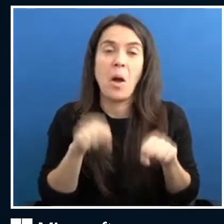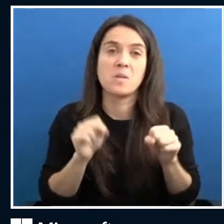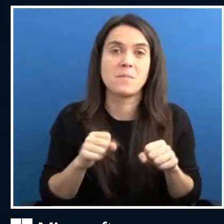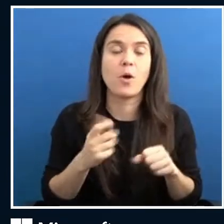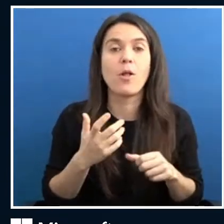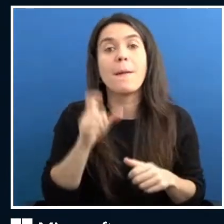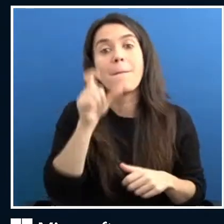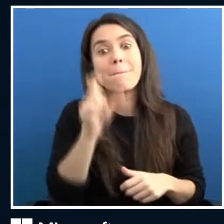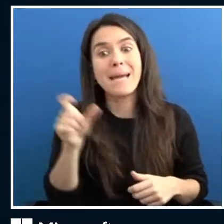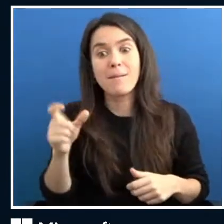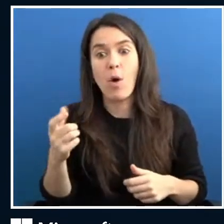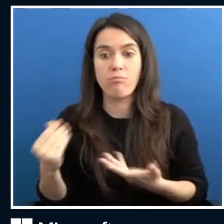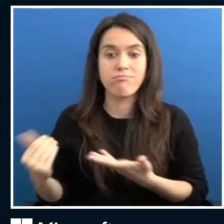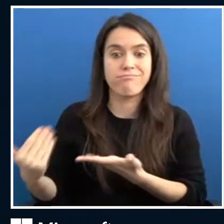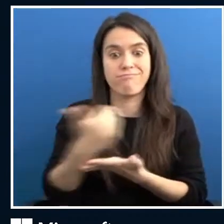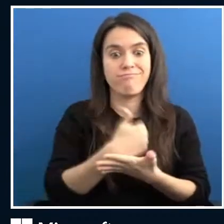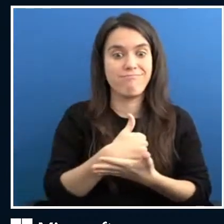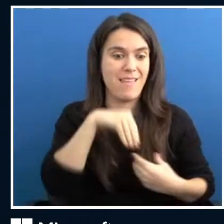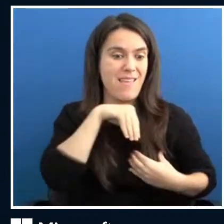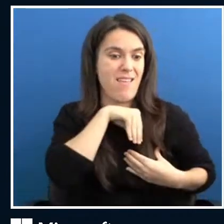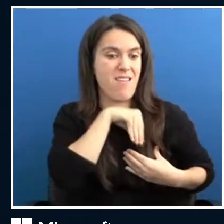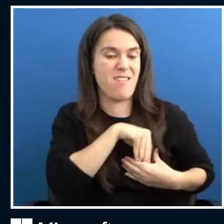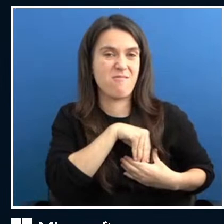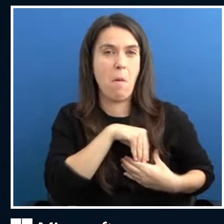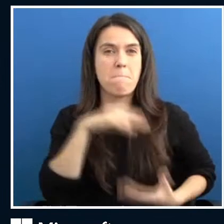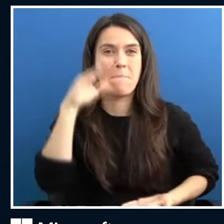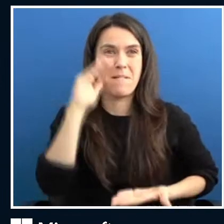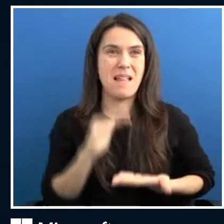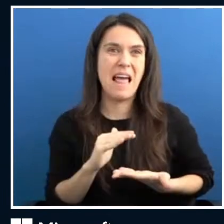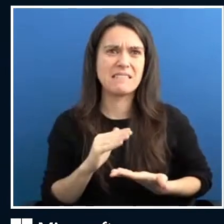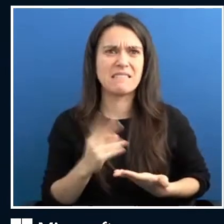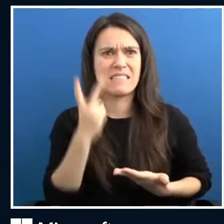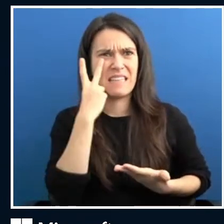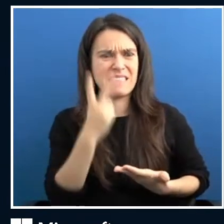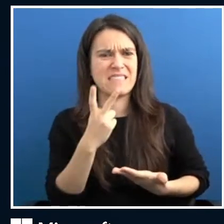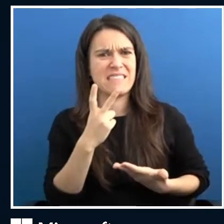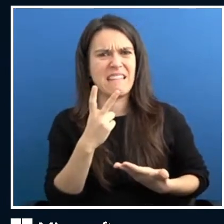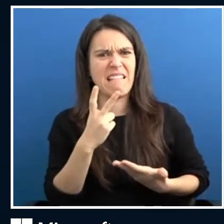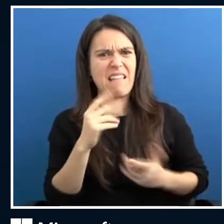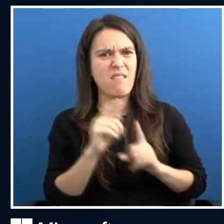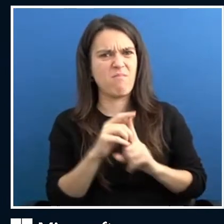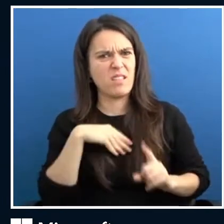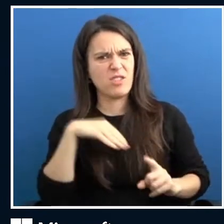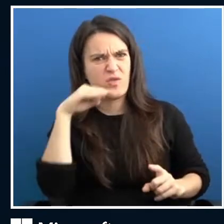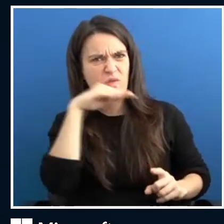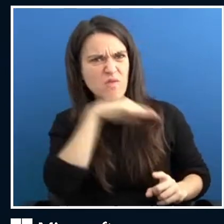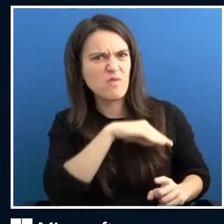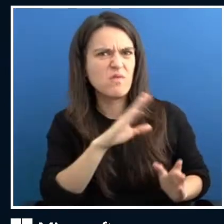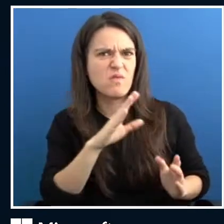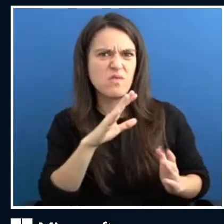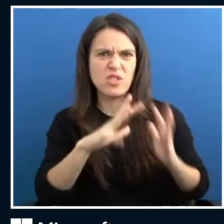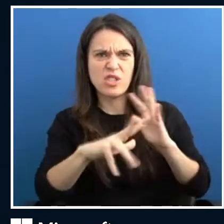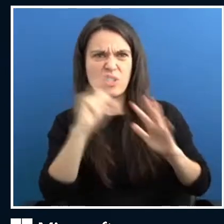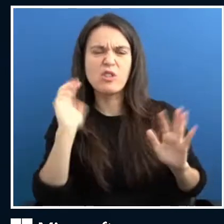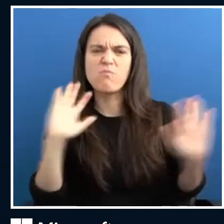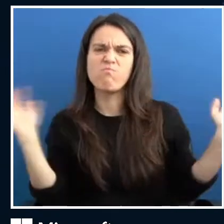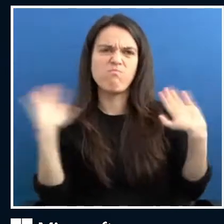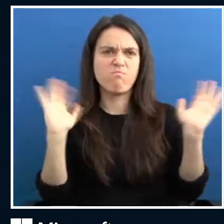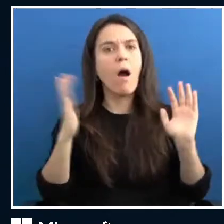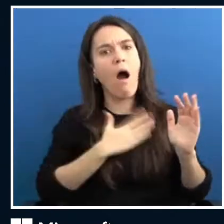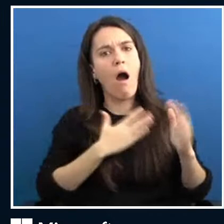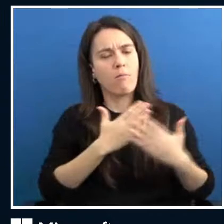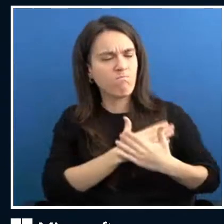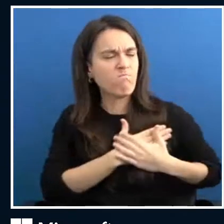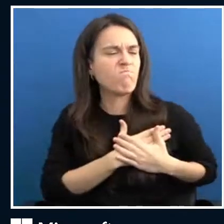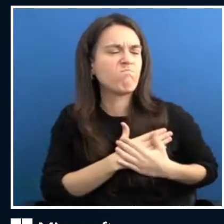income population, they're less likely to cheat and steal. They're more invested in their communities, and they